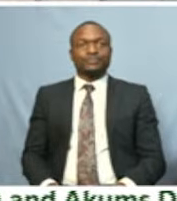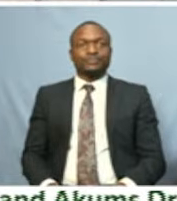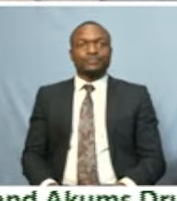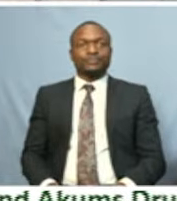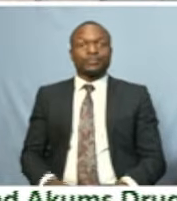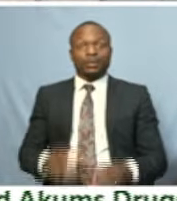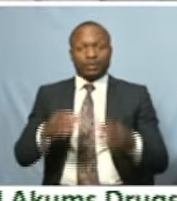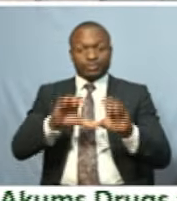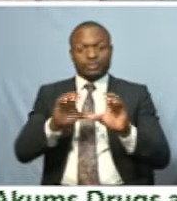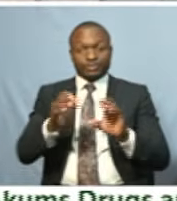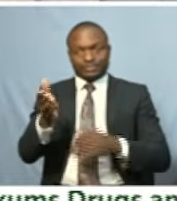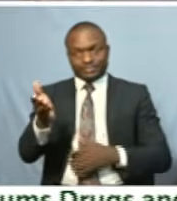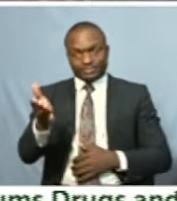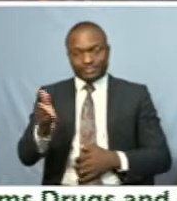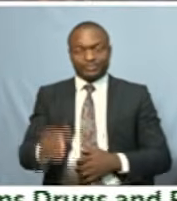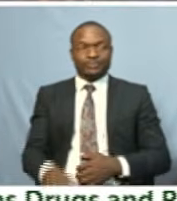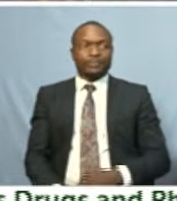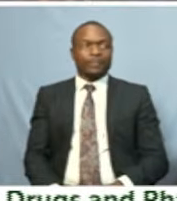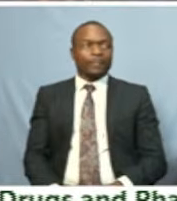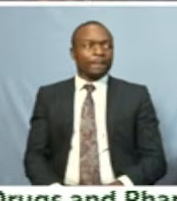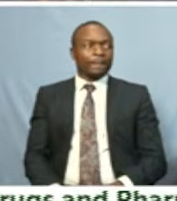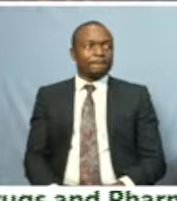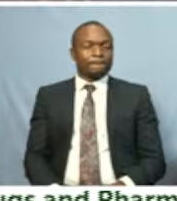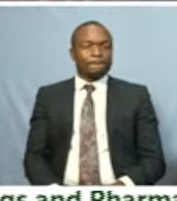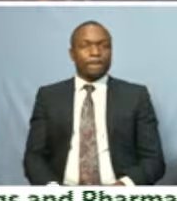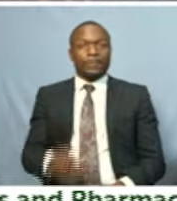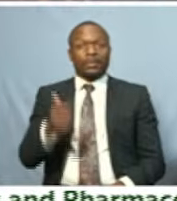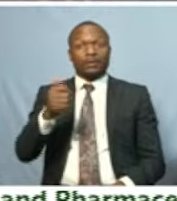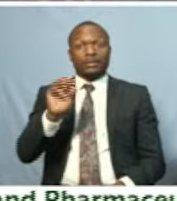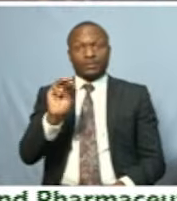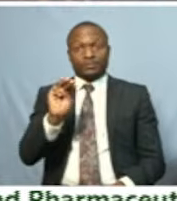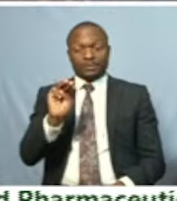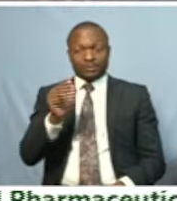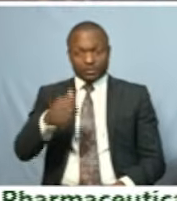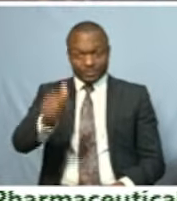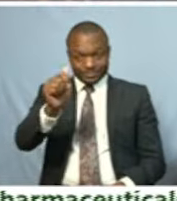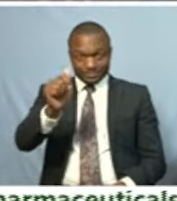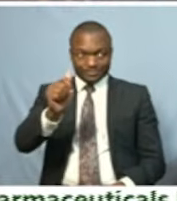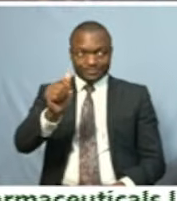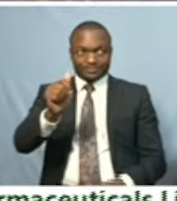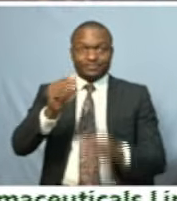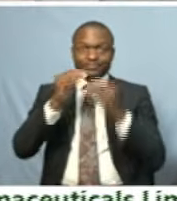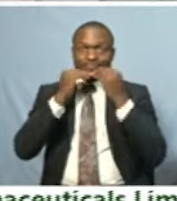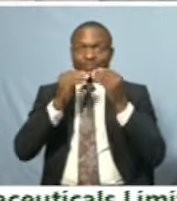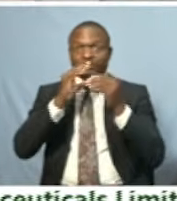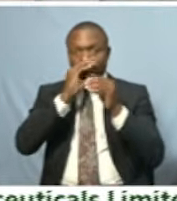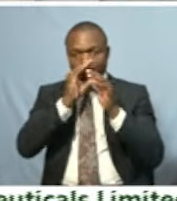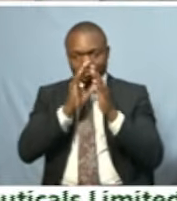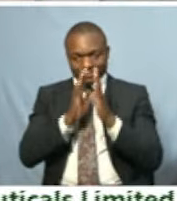You may continue. It's 10 minutes for you. Thank you, Madam Speaker.